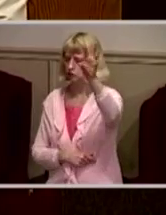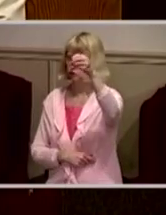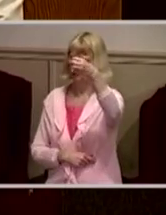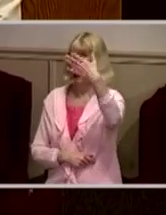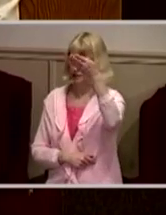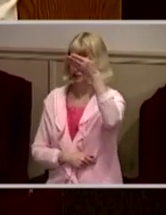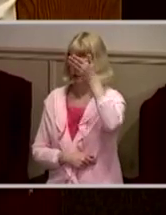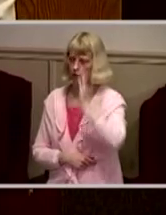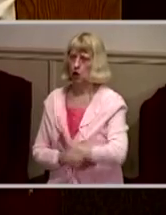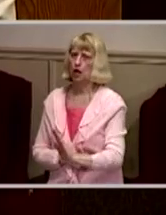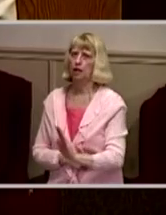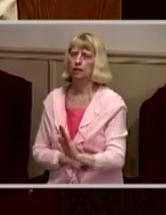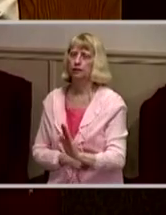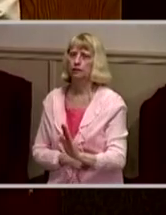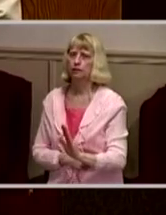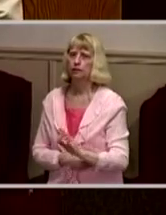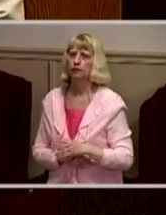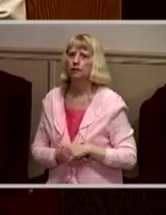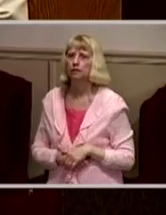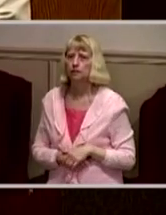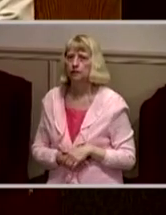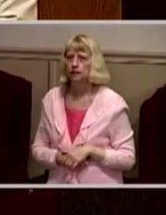of God.